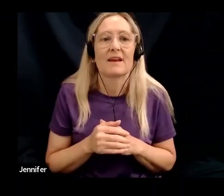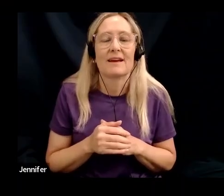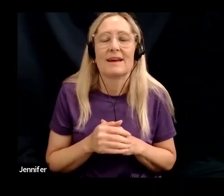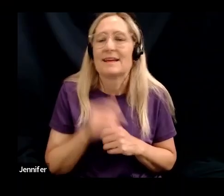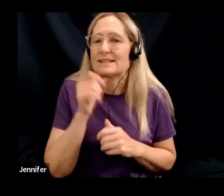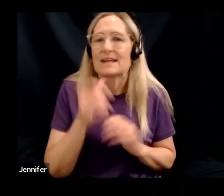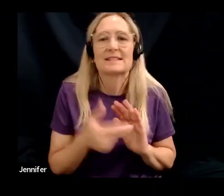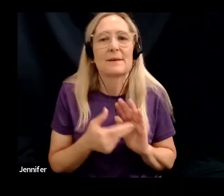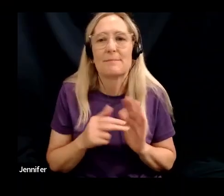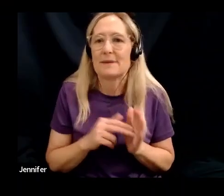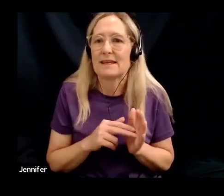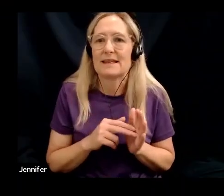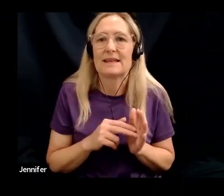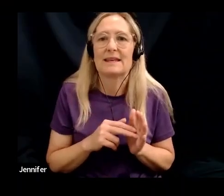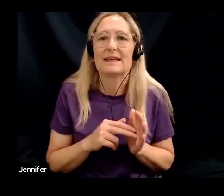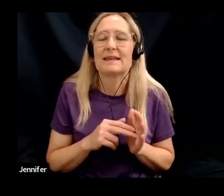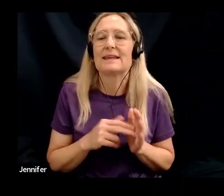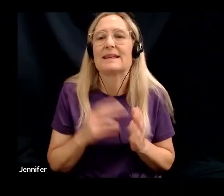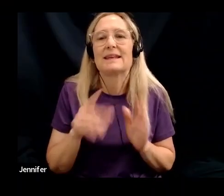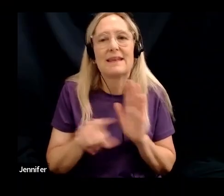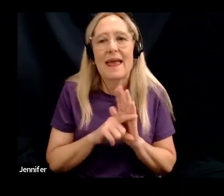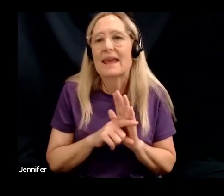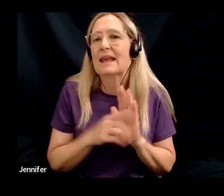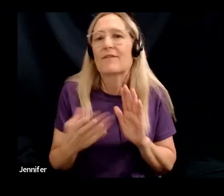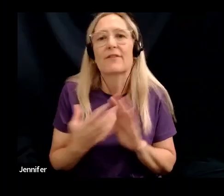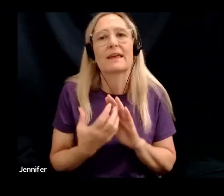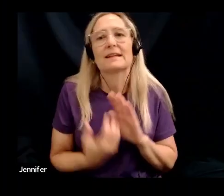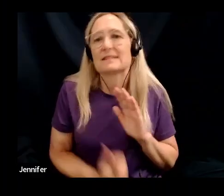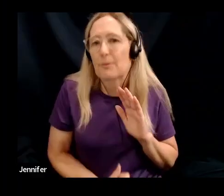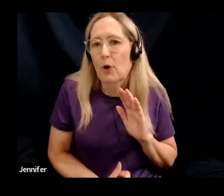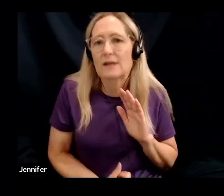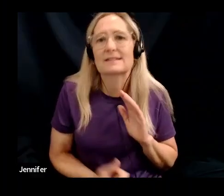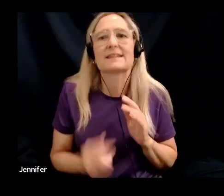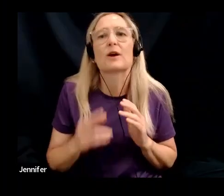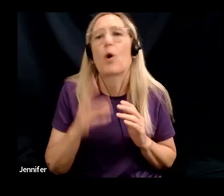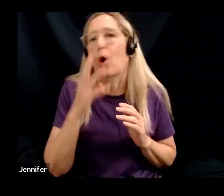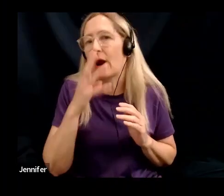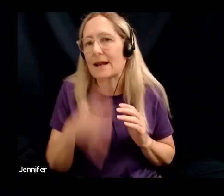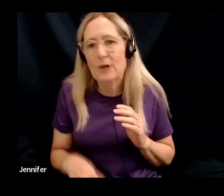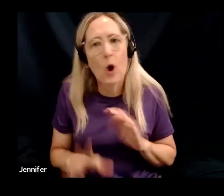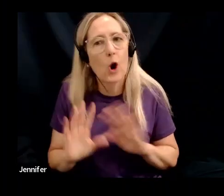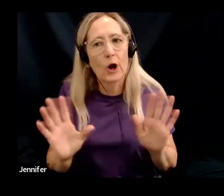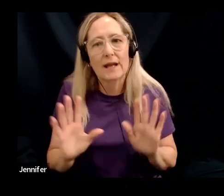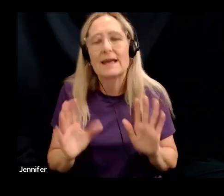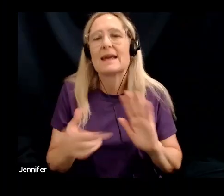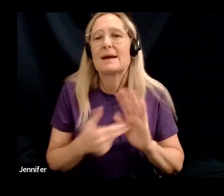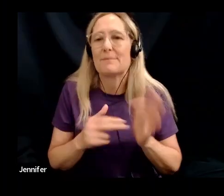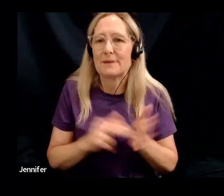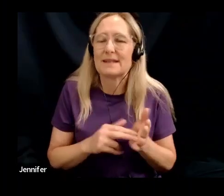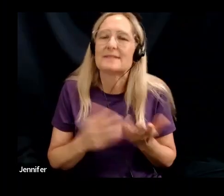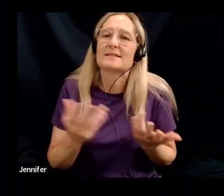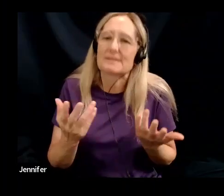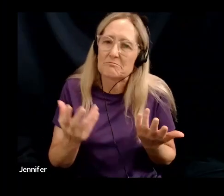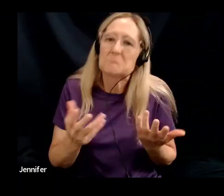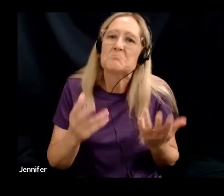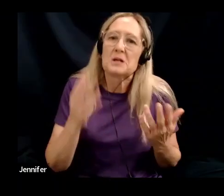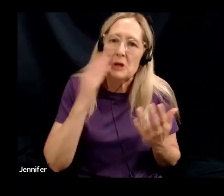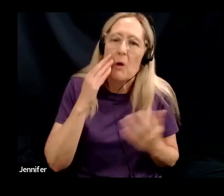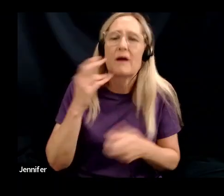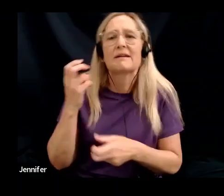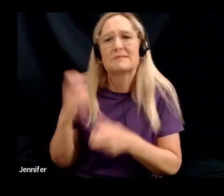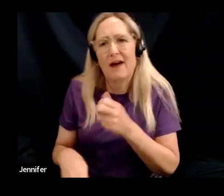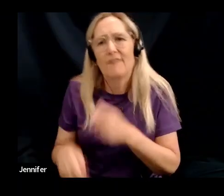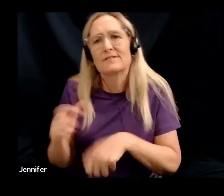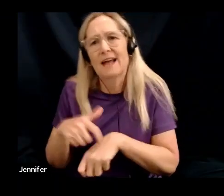doesn't mean, suppressing negative things or ignoring it, but it's about being practical, right? So acknowledging the